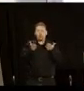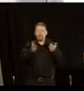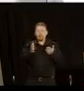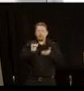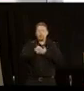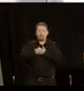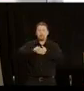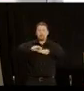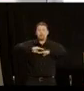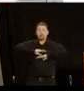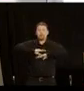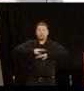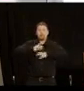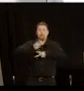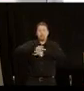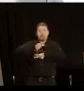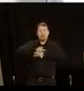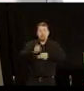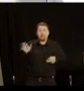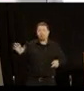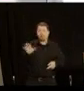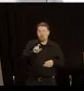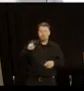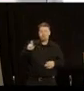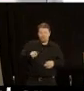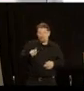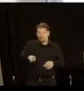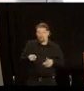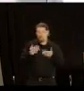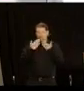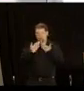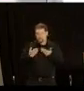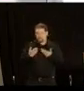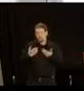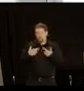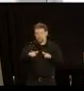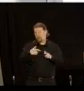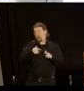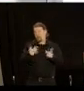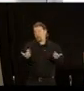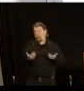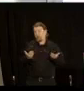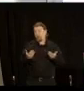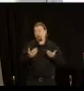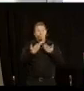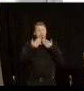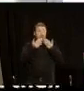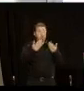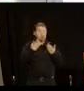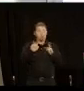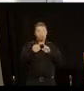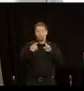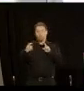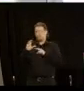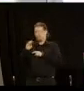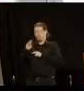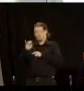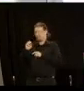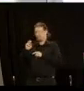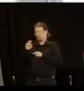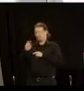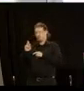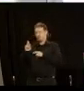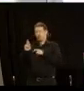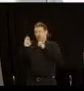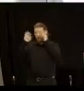needs. So again, thank you for allowing me to be here tonight. Thank you on behalf of the Commissioner of Education and the Department of Education. I am